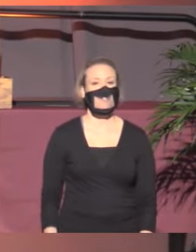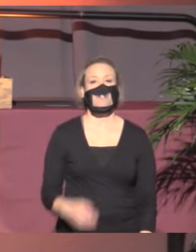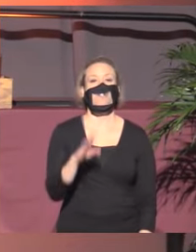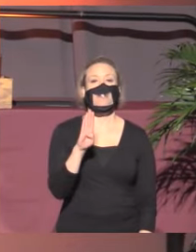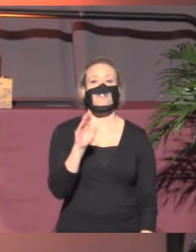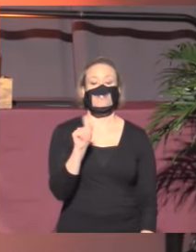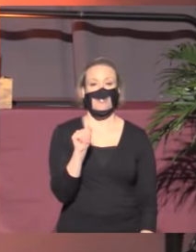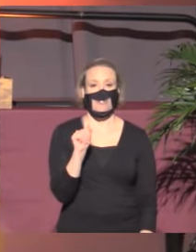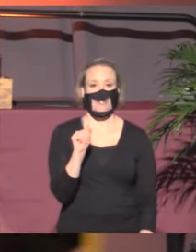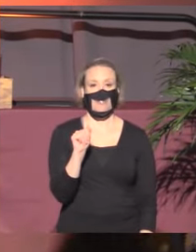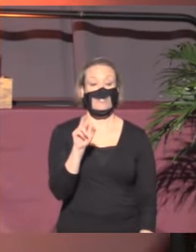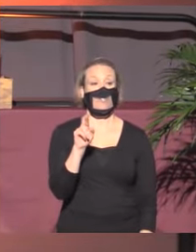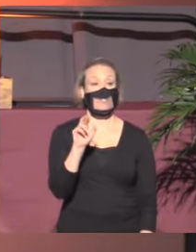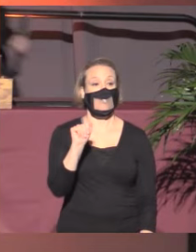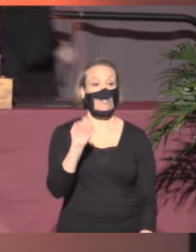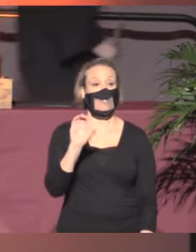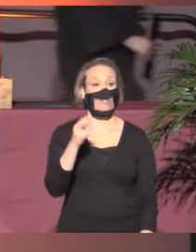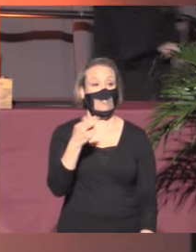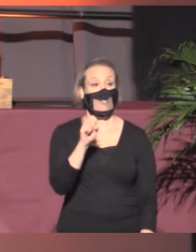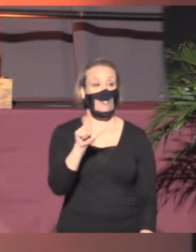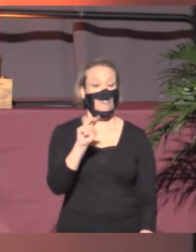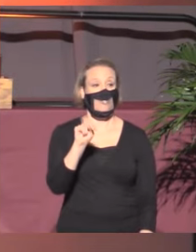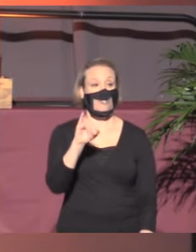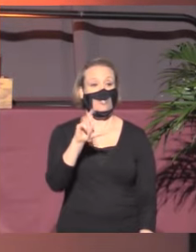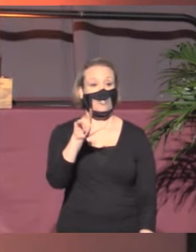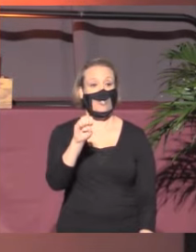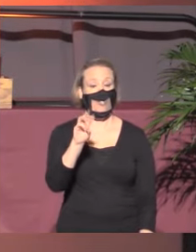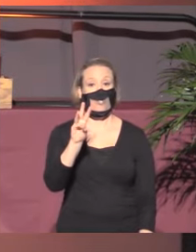Bachelor of Arts, Rachel Nicole Wheelberg.